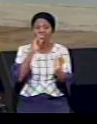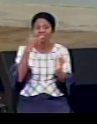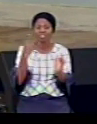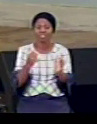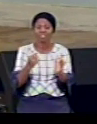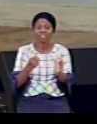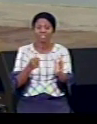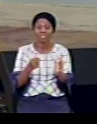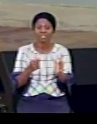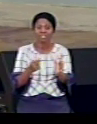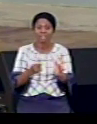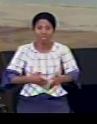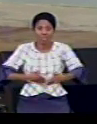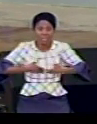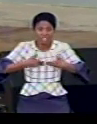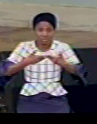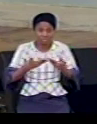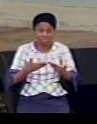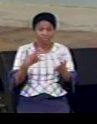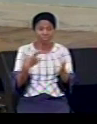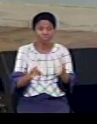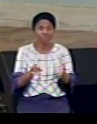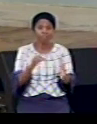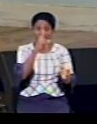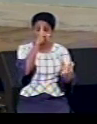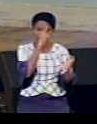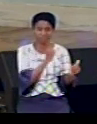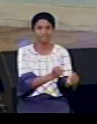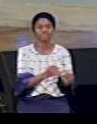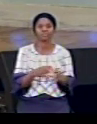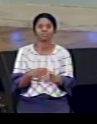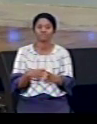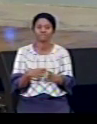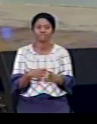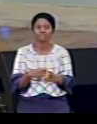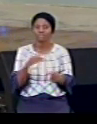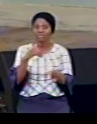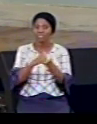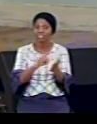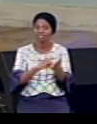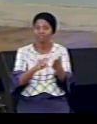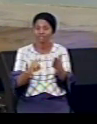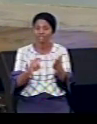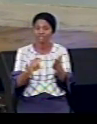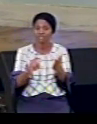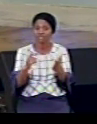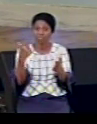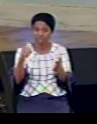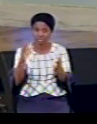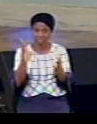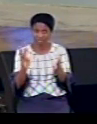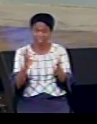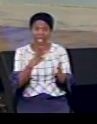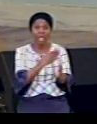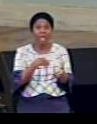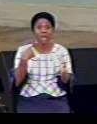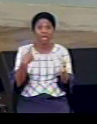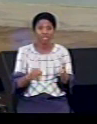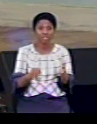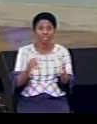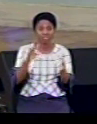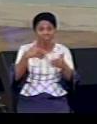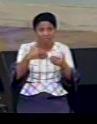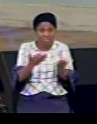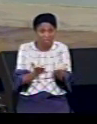expression of faith. Look at verse 16. In verse 16, and the barrel